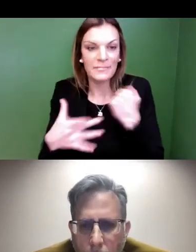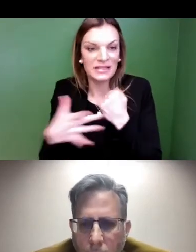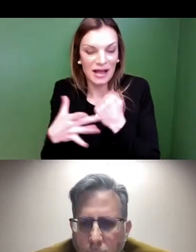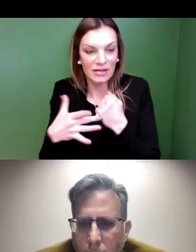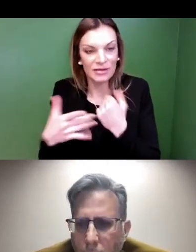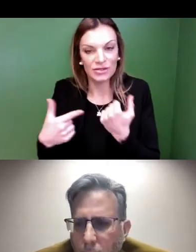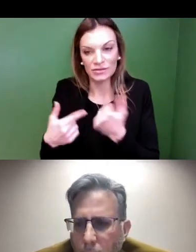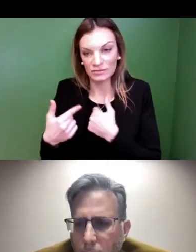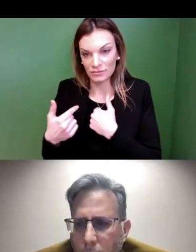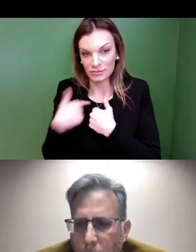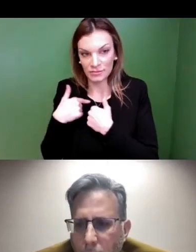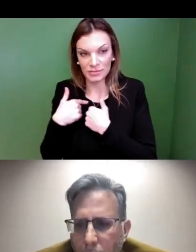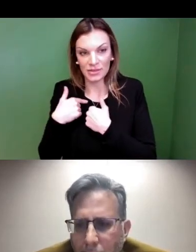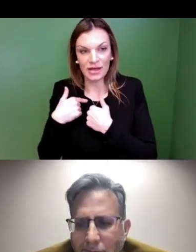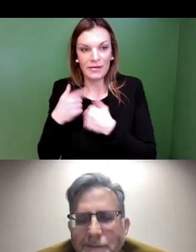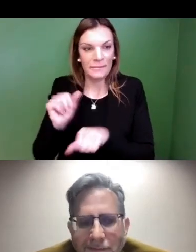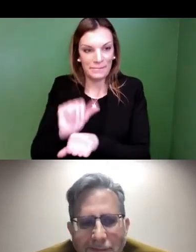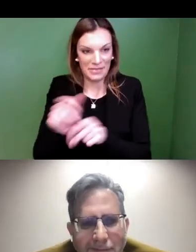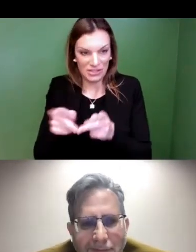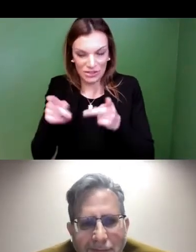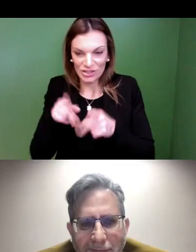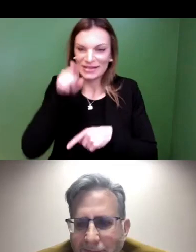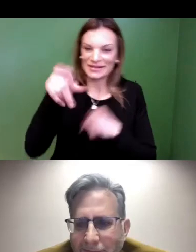the positions, he's the technology.